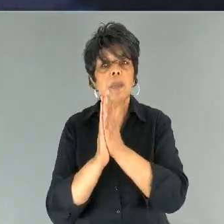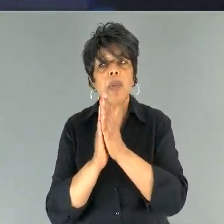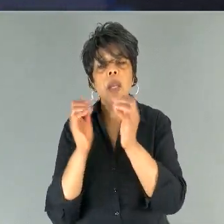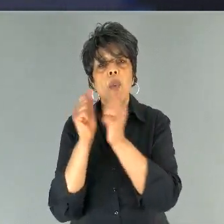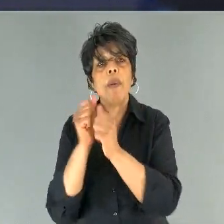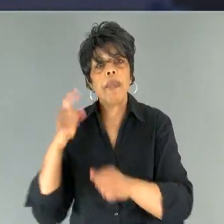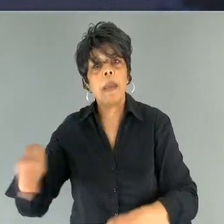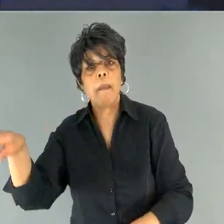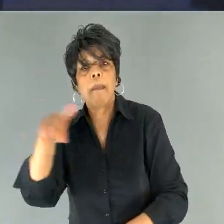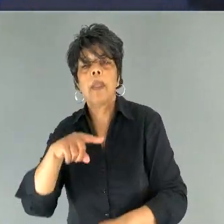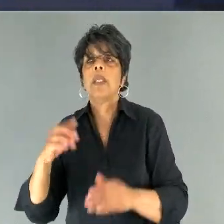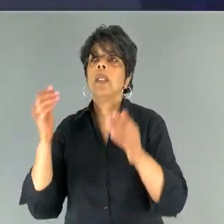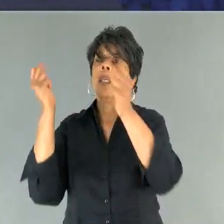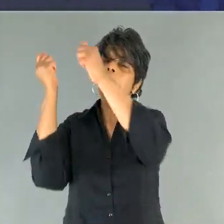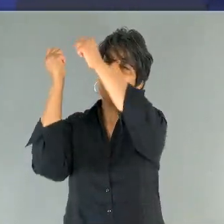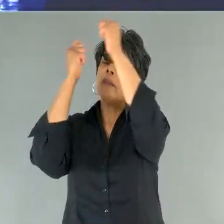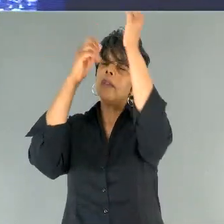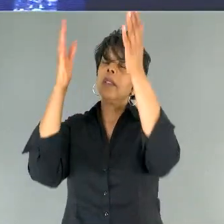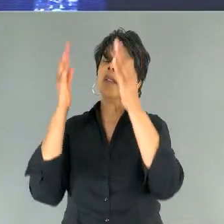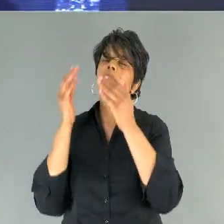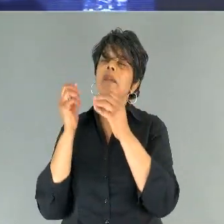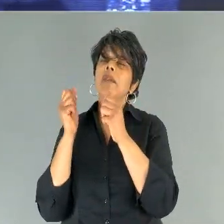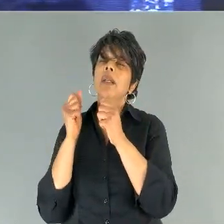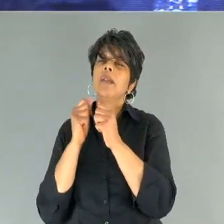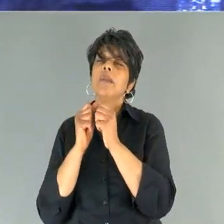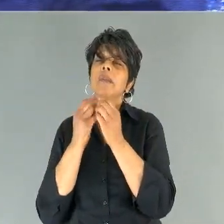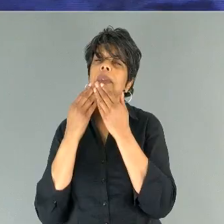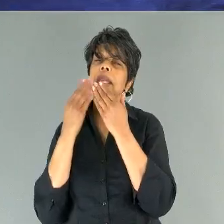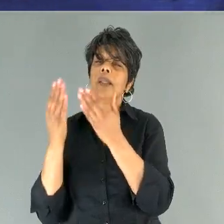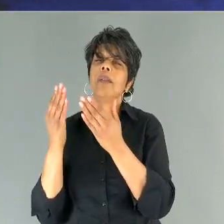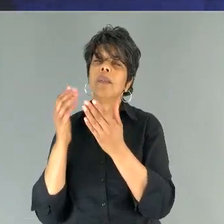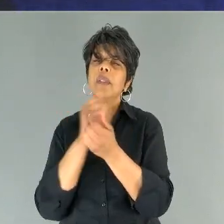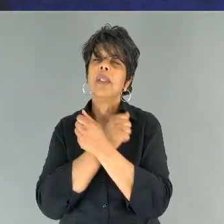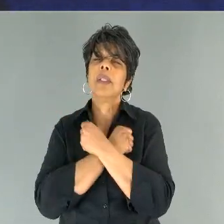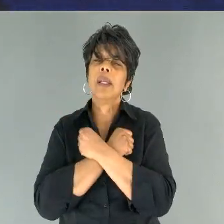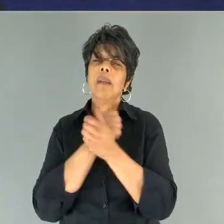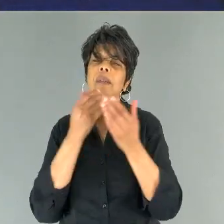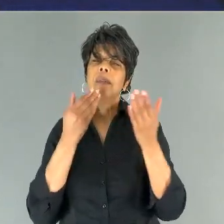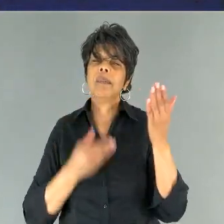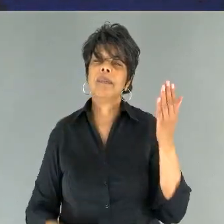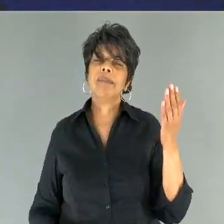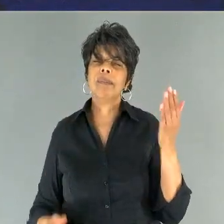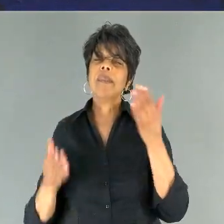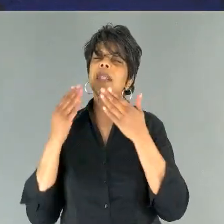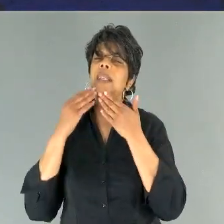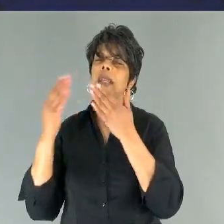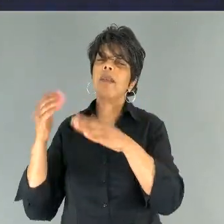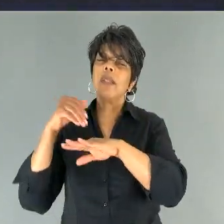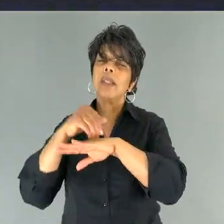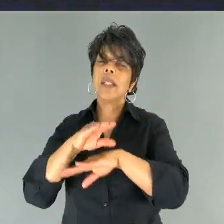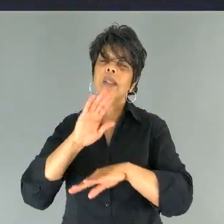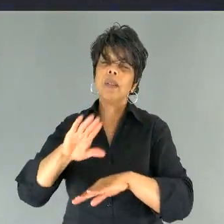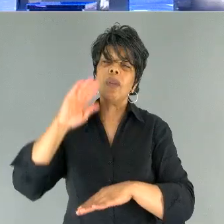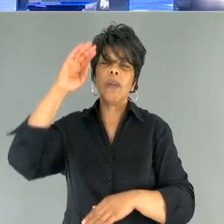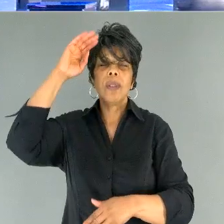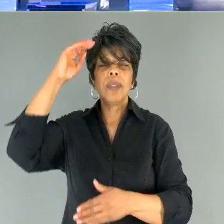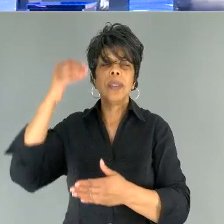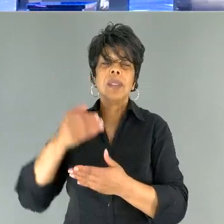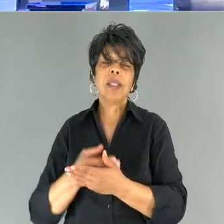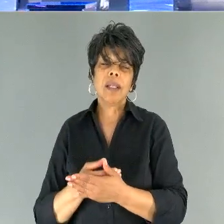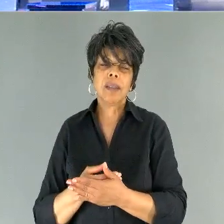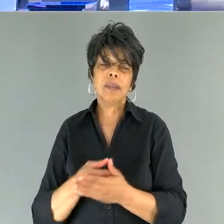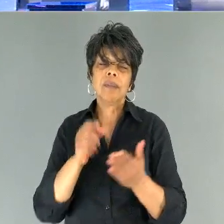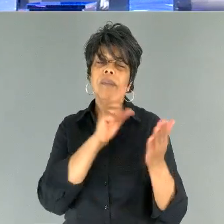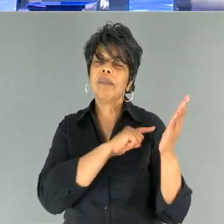Father, thank you for loving me. Thank you for sending your Son, the Lord